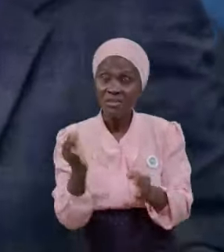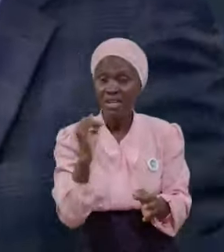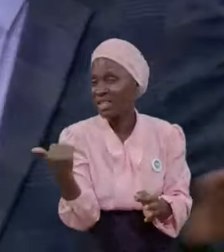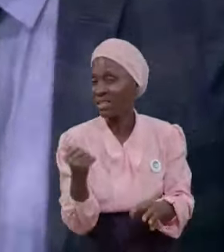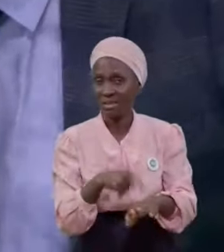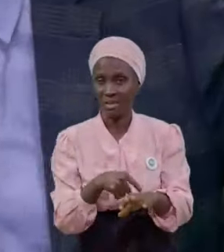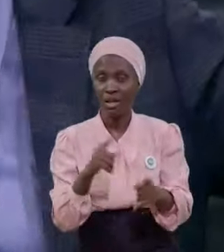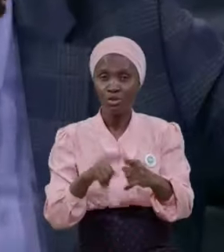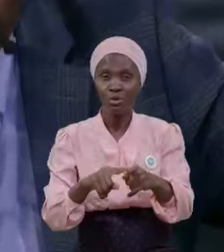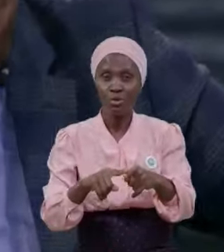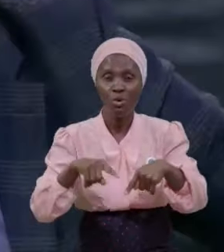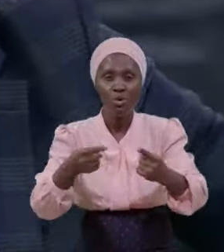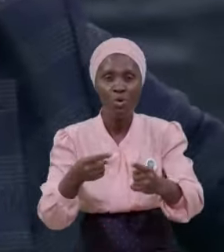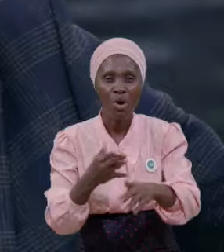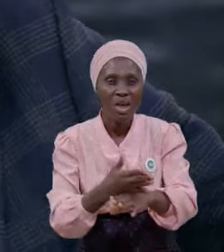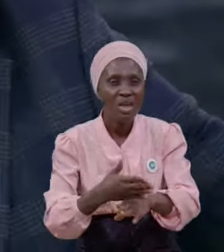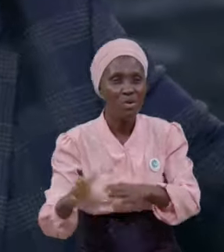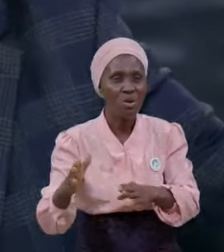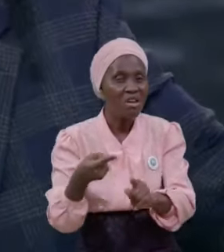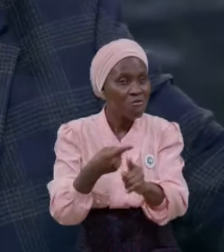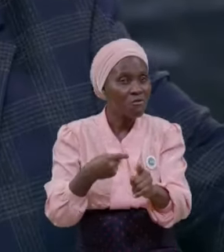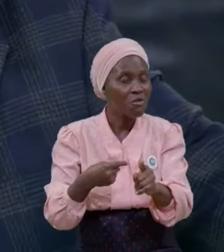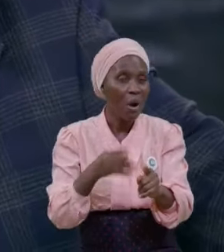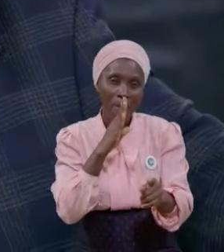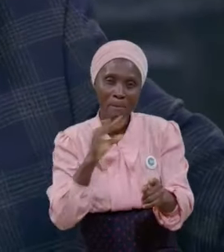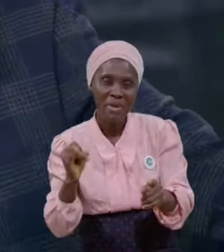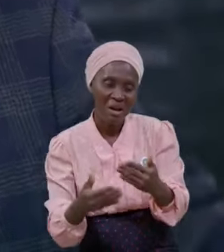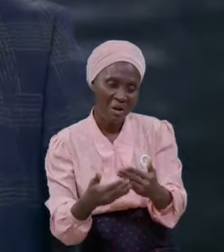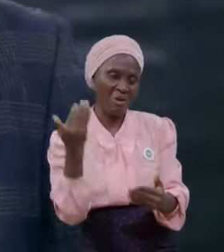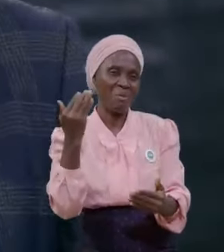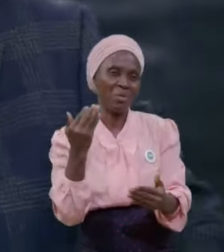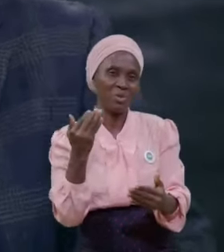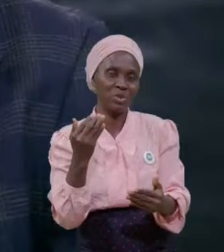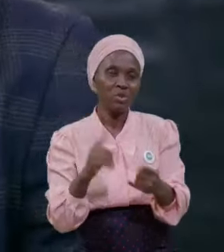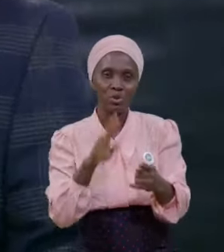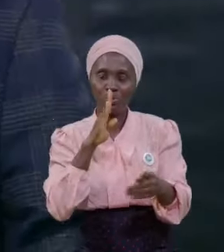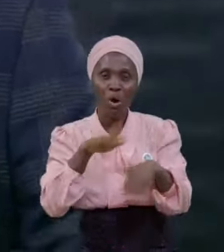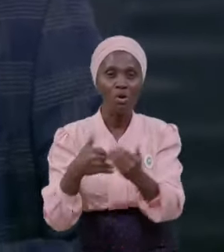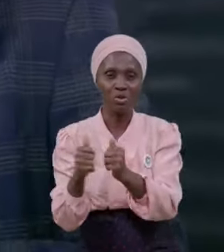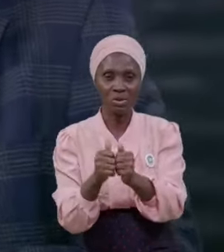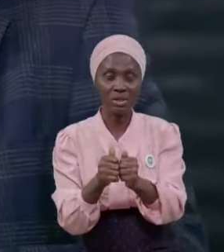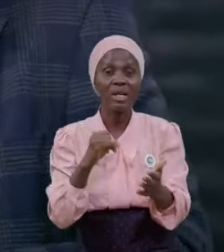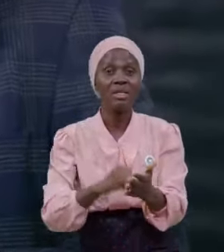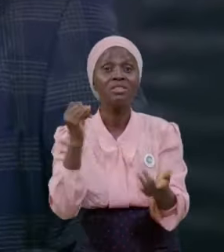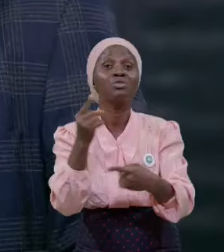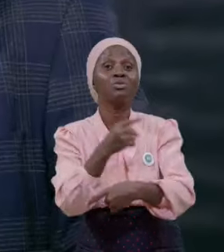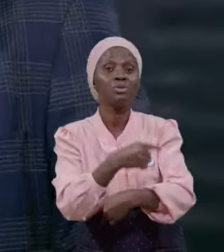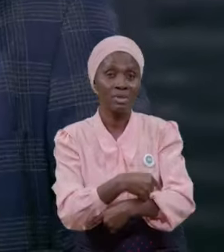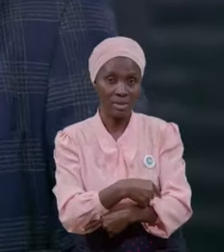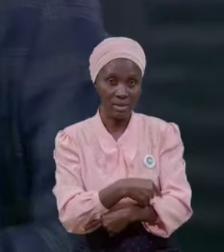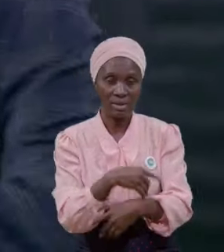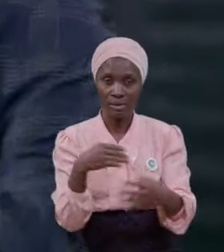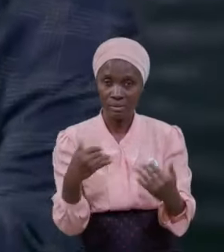being altogether, it is this day. Now, Agrippa, what do you